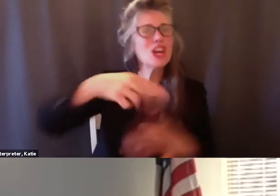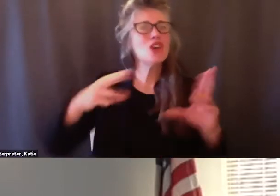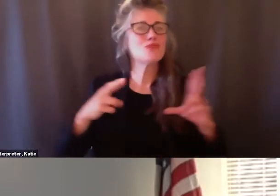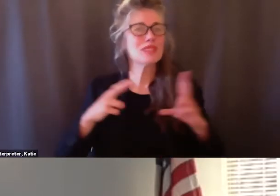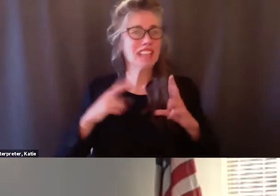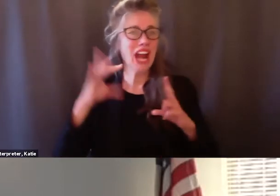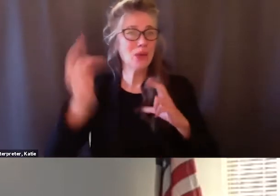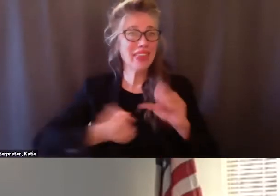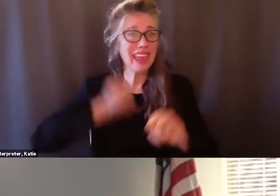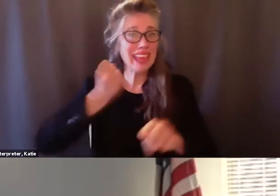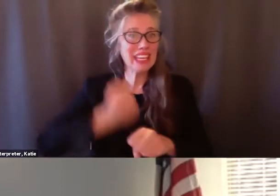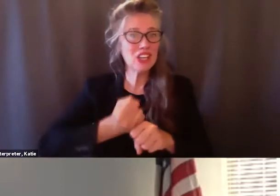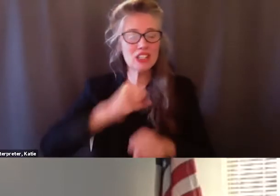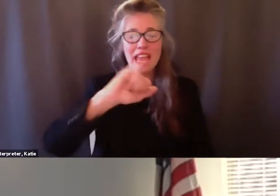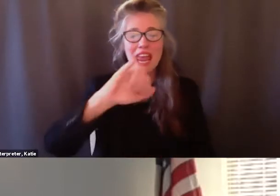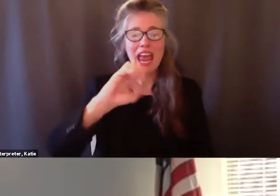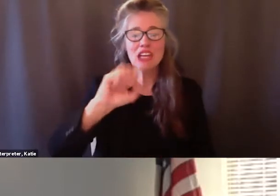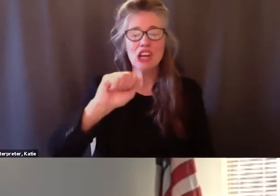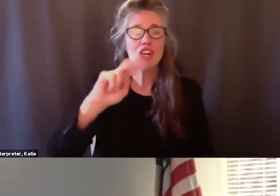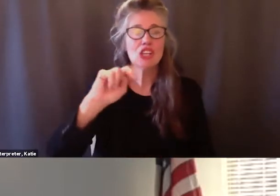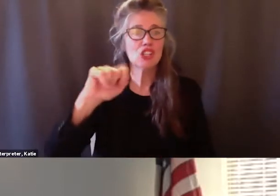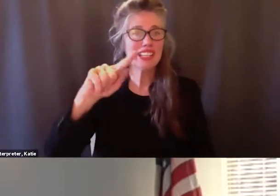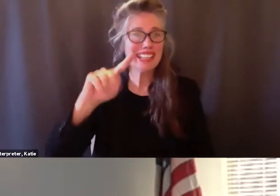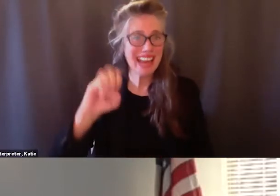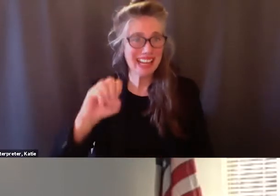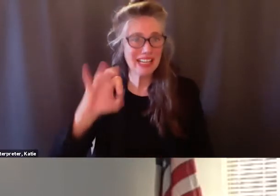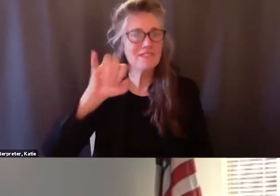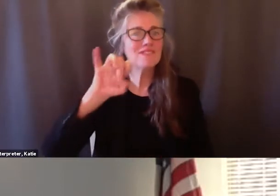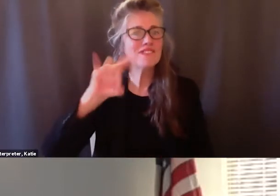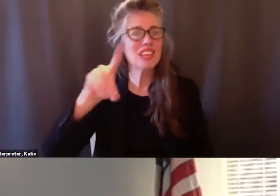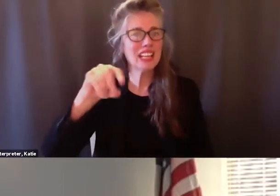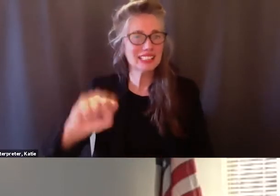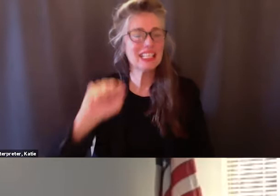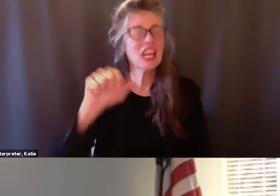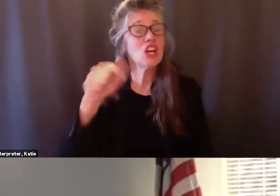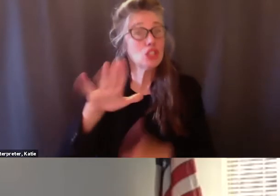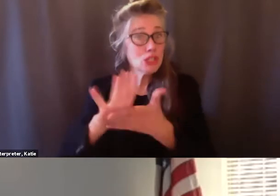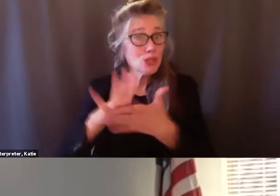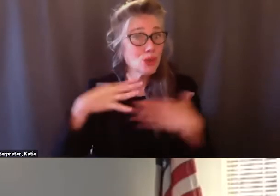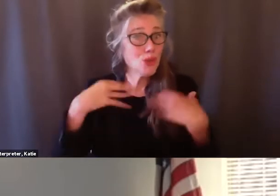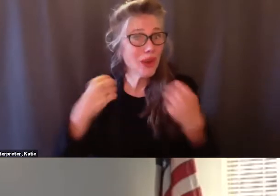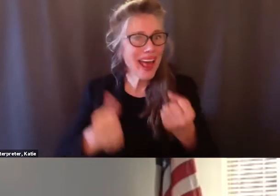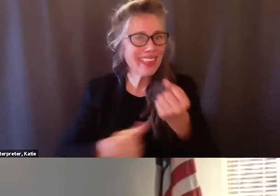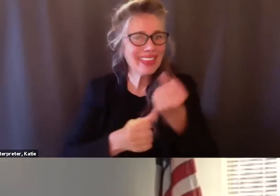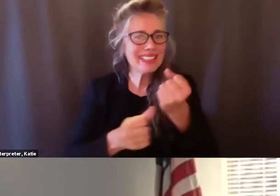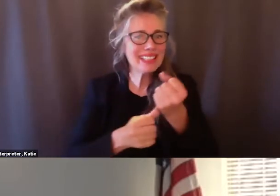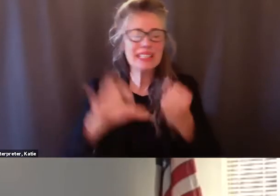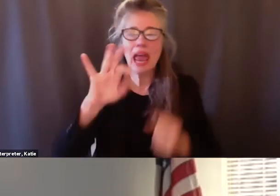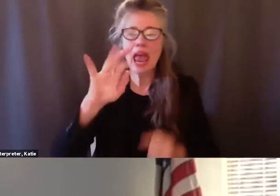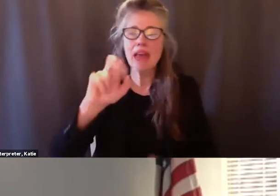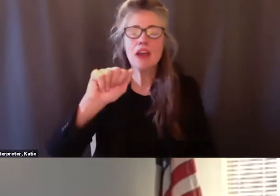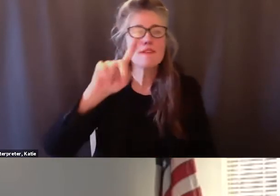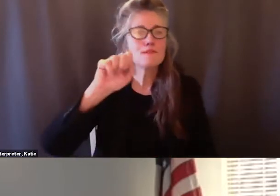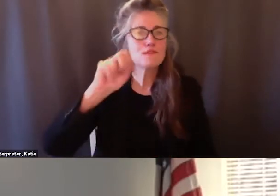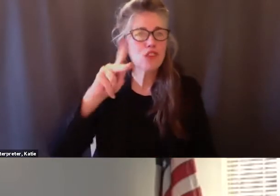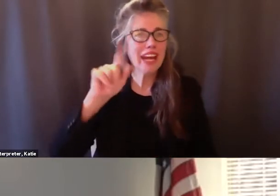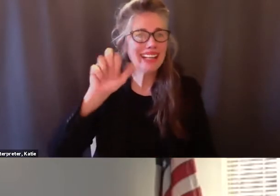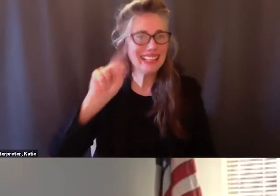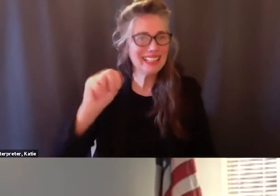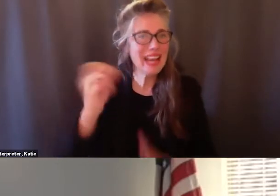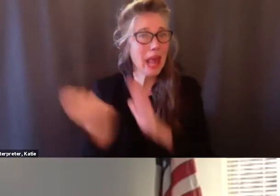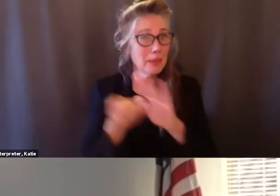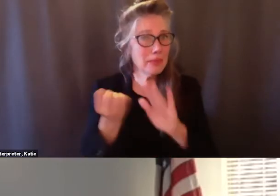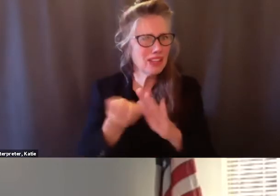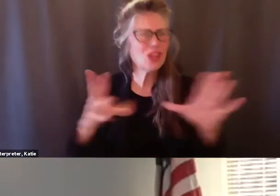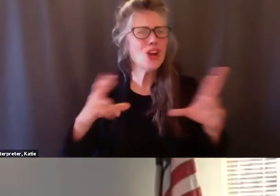And Jeanette Fields, who's a school health assistant at Franklin Elementary, retires with 25 plus years of